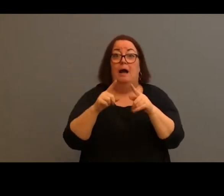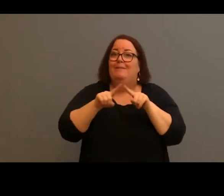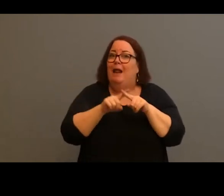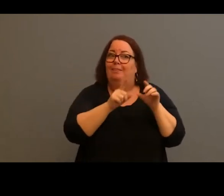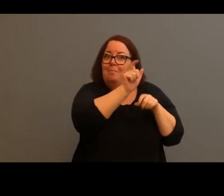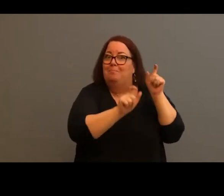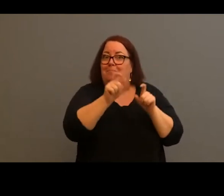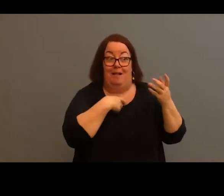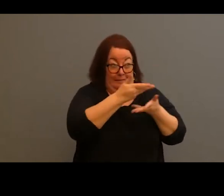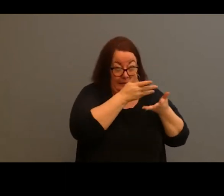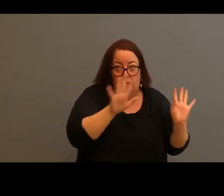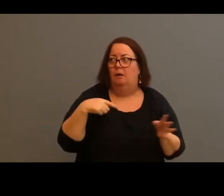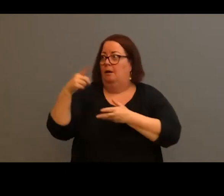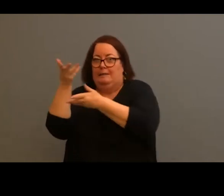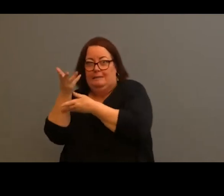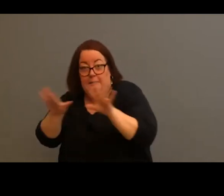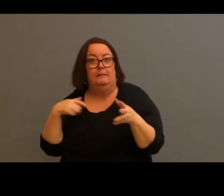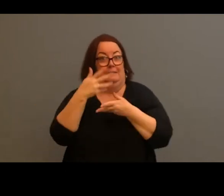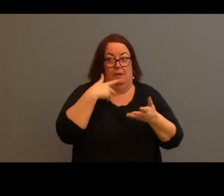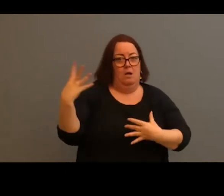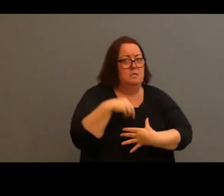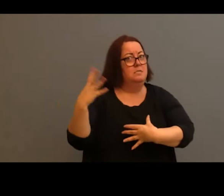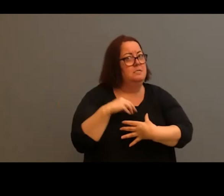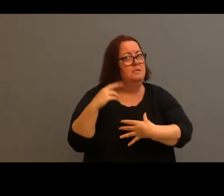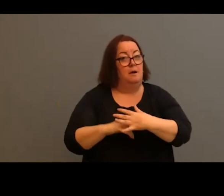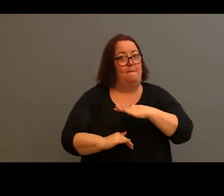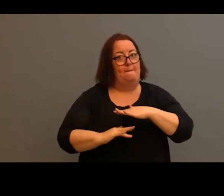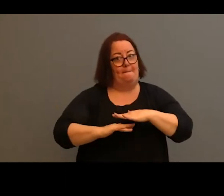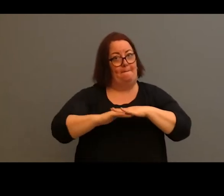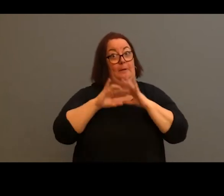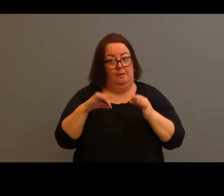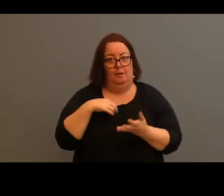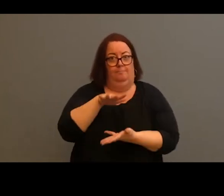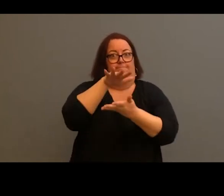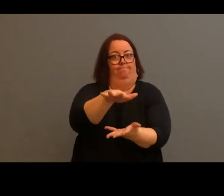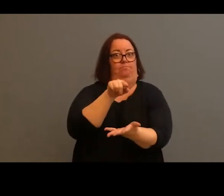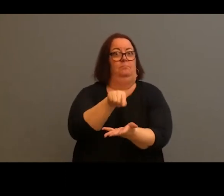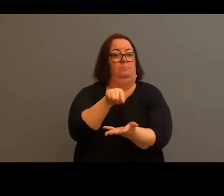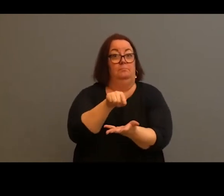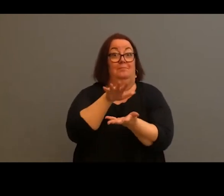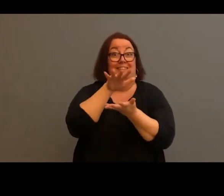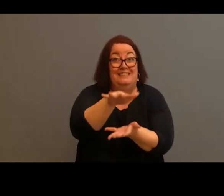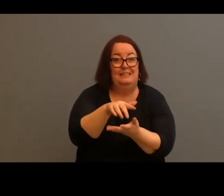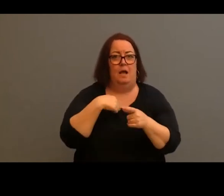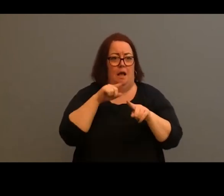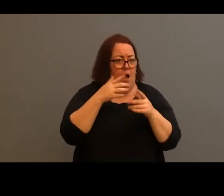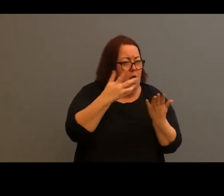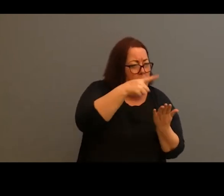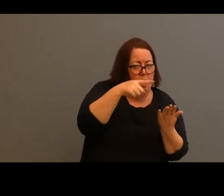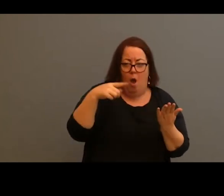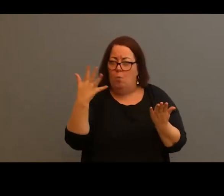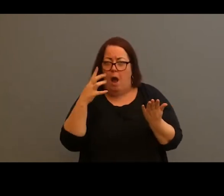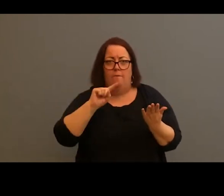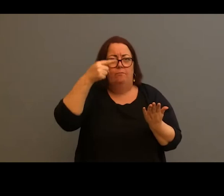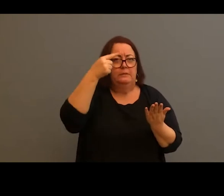of tasks and areas of work that need and should be prioritized. So, one ministry